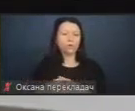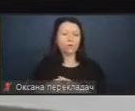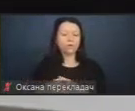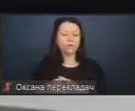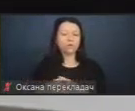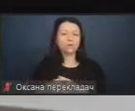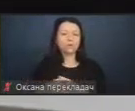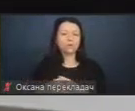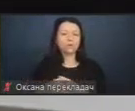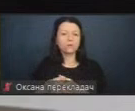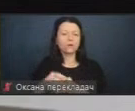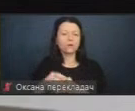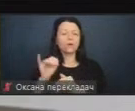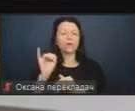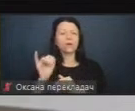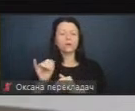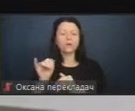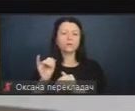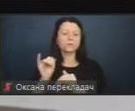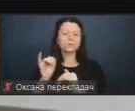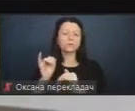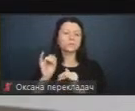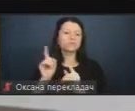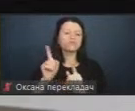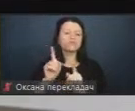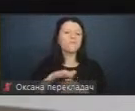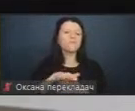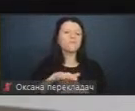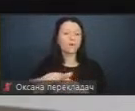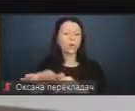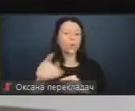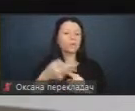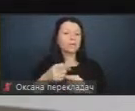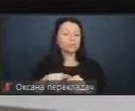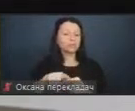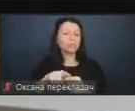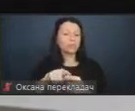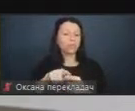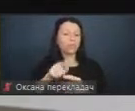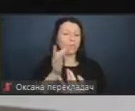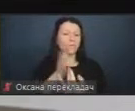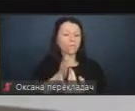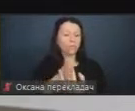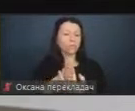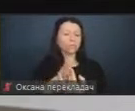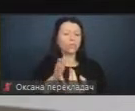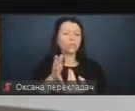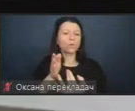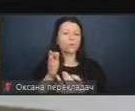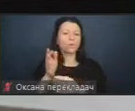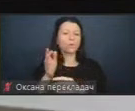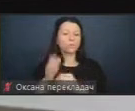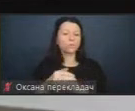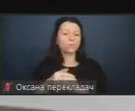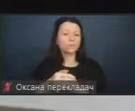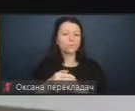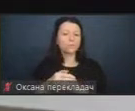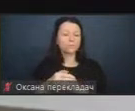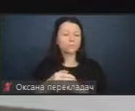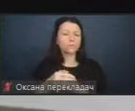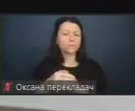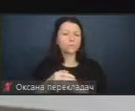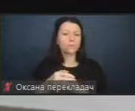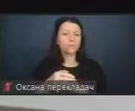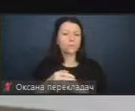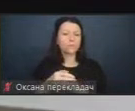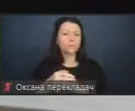also, some countries, it's not clear where the money from these fines go. So this is the case, for example, in Romania, where you have